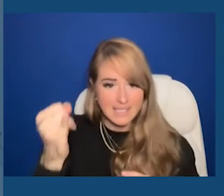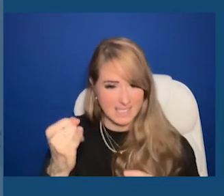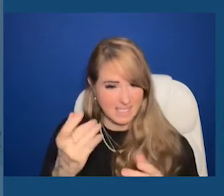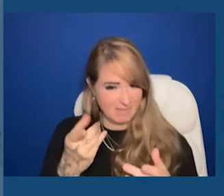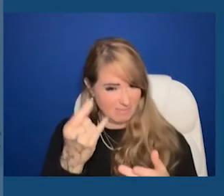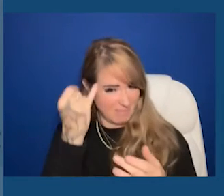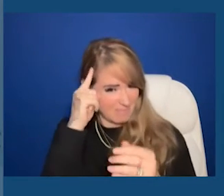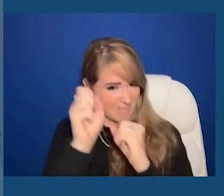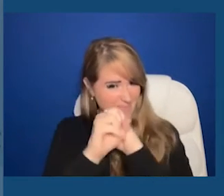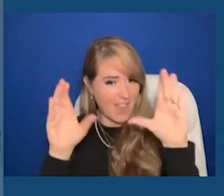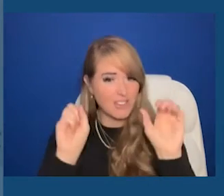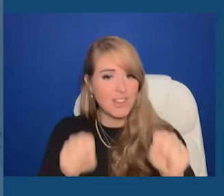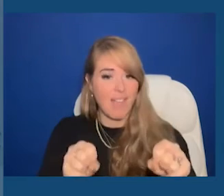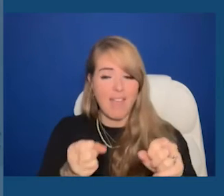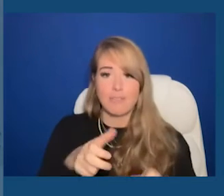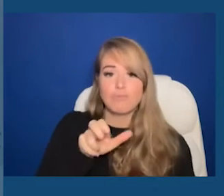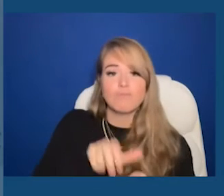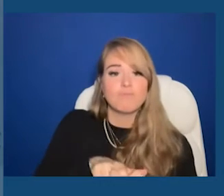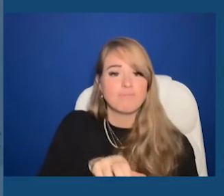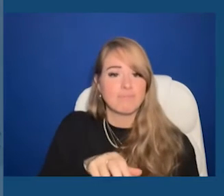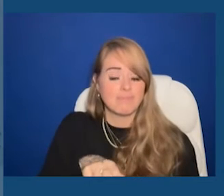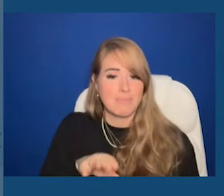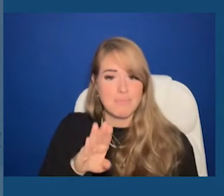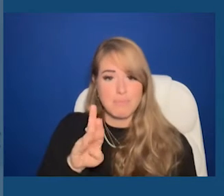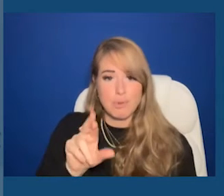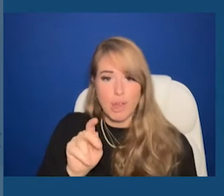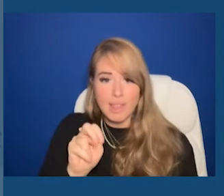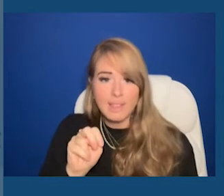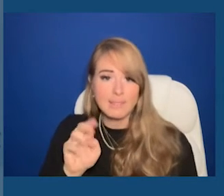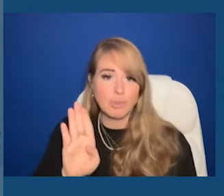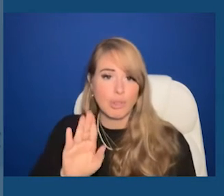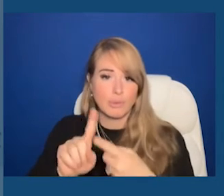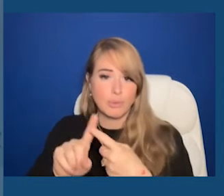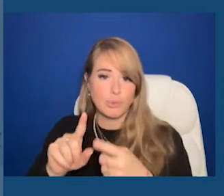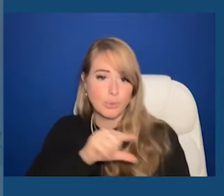transit from Brooklyn to Queens and Queens to Brooklyn without having to make